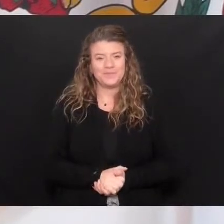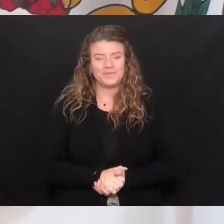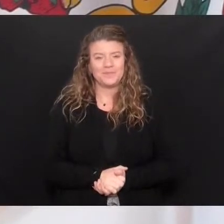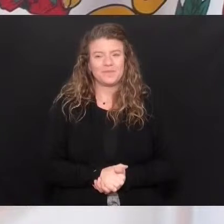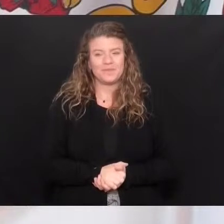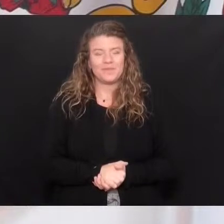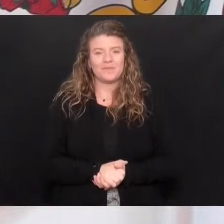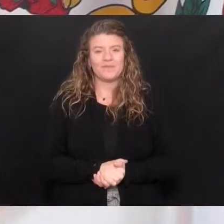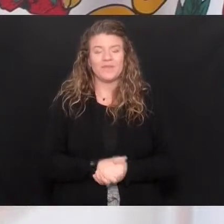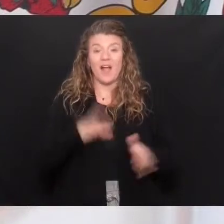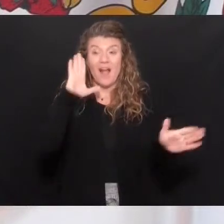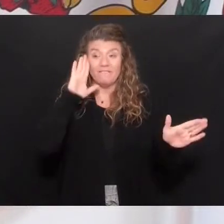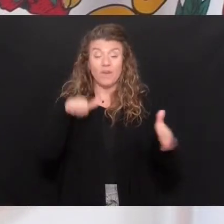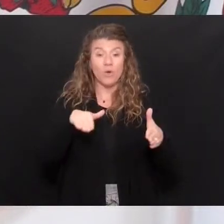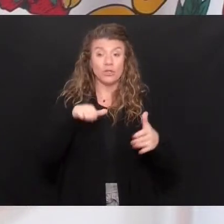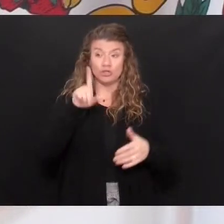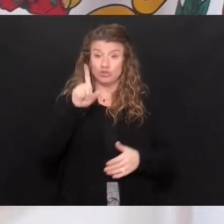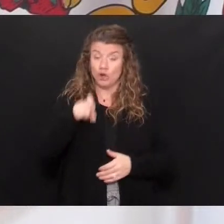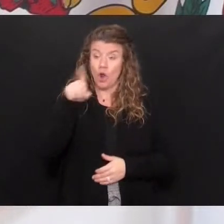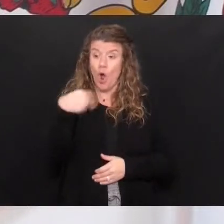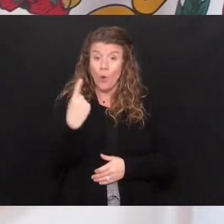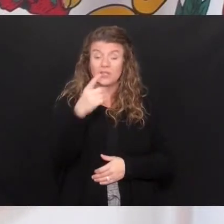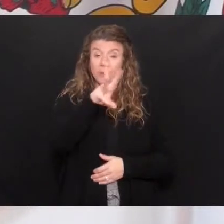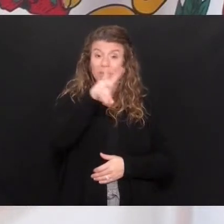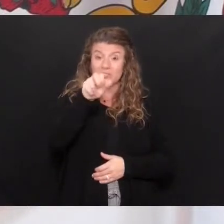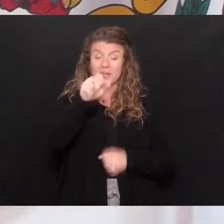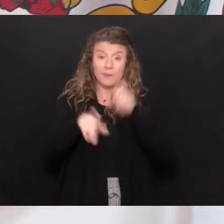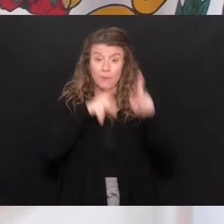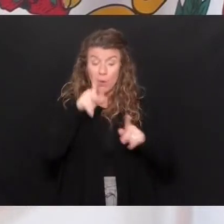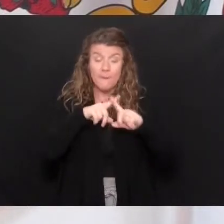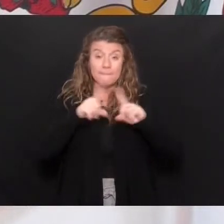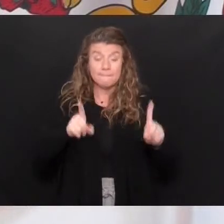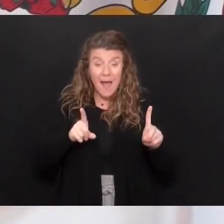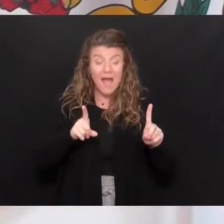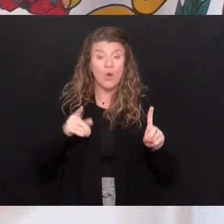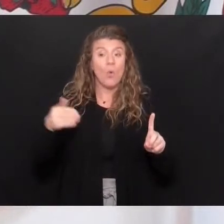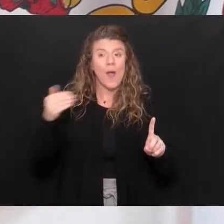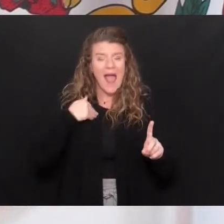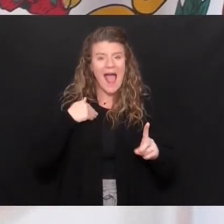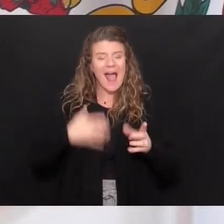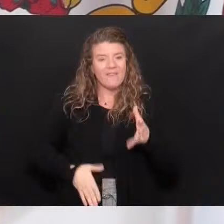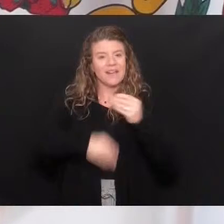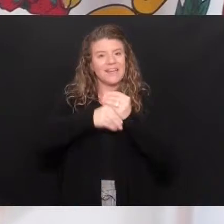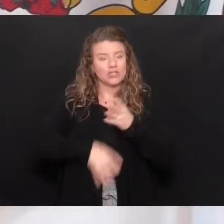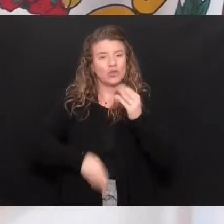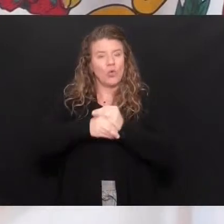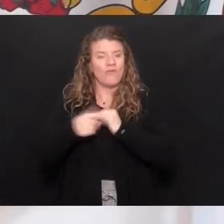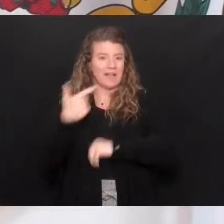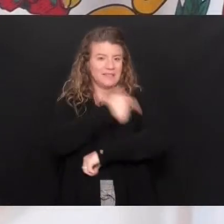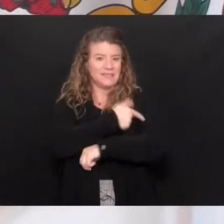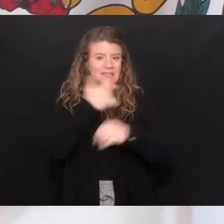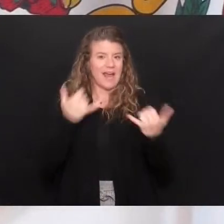ought to always be on West Virginians first and foremost, but we do have additional vaccine now,